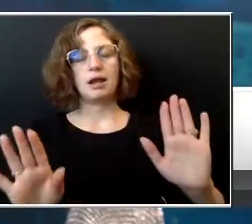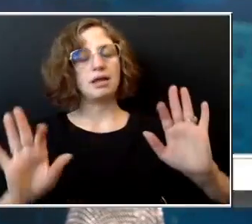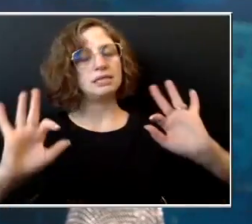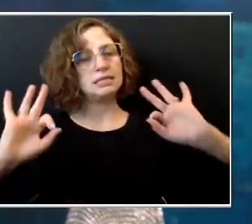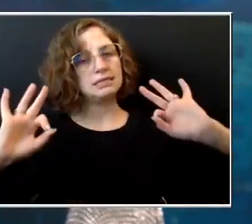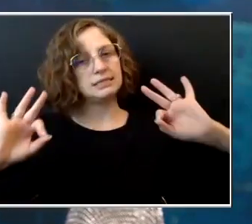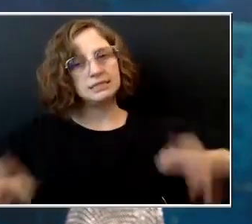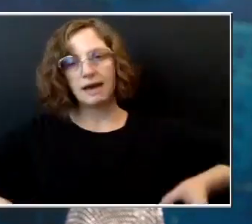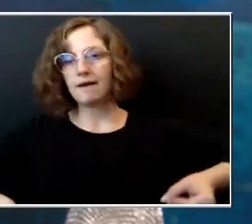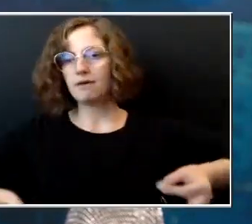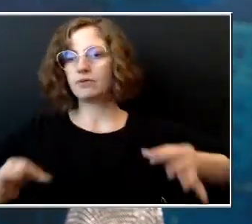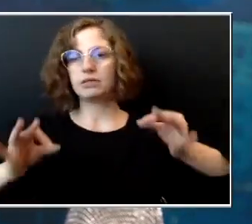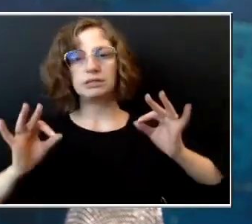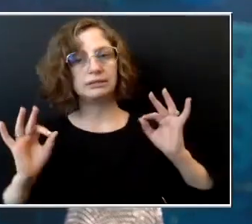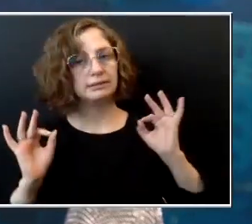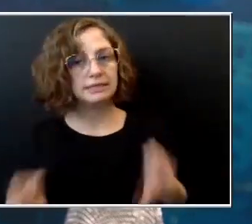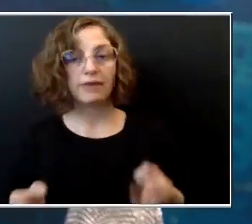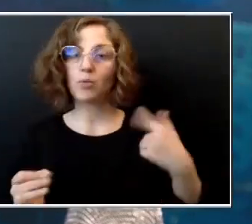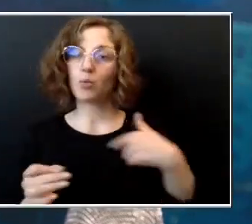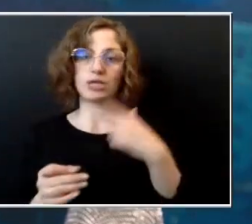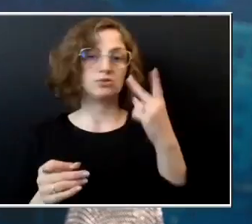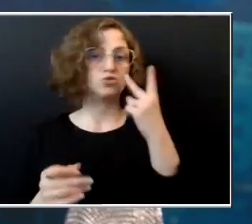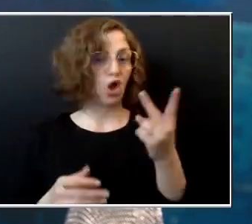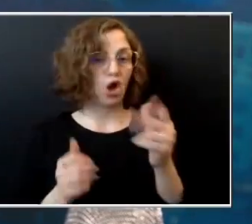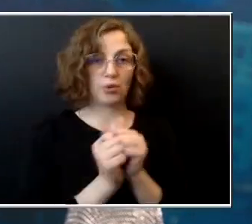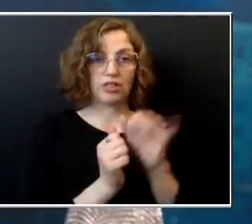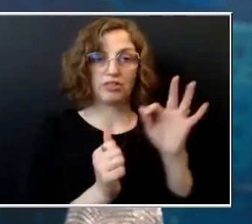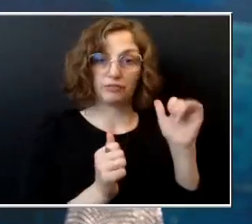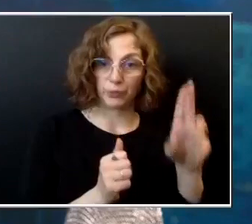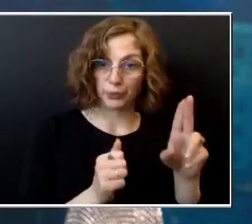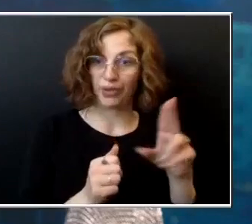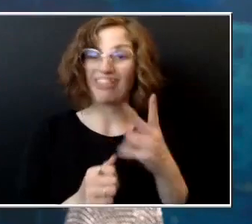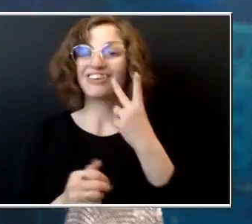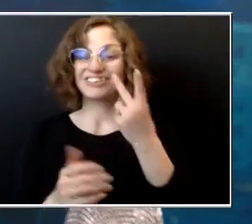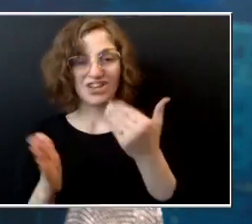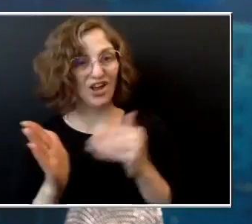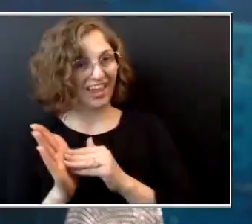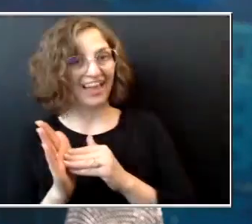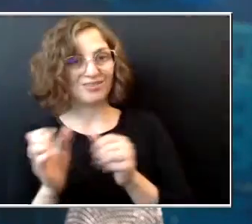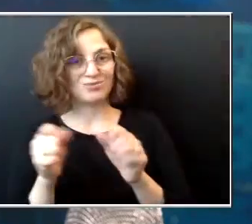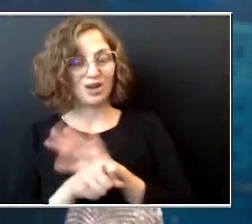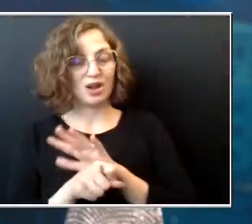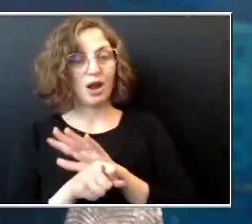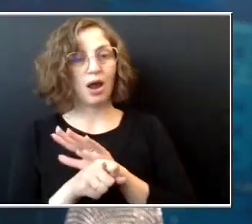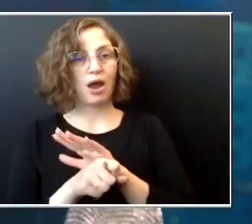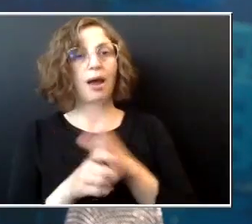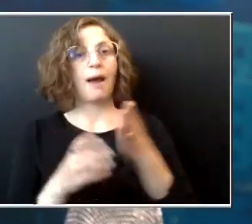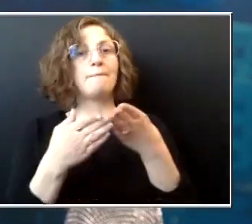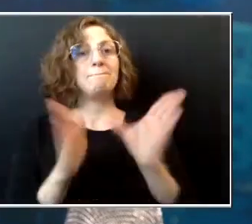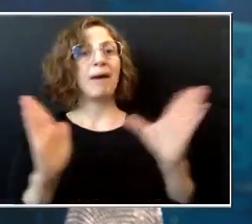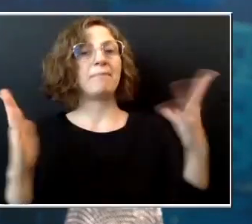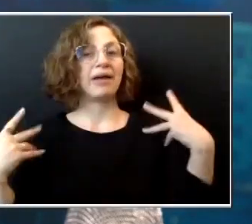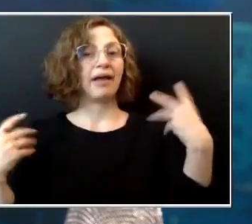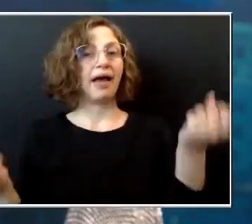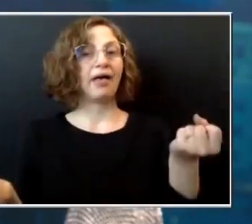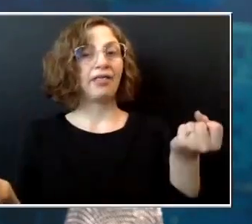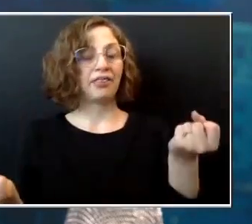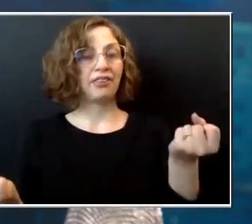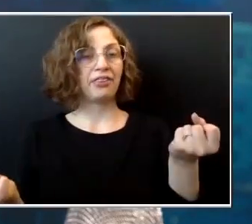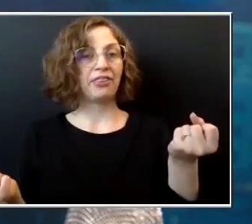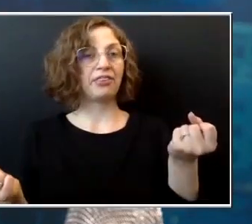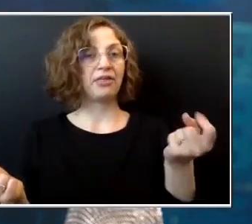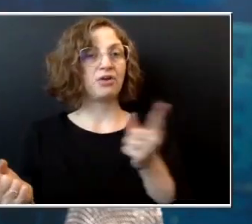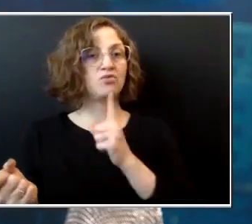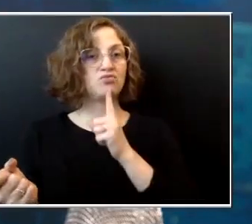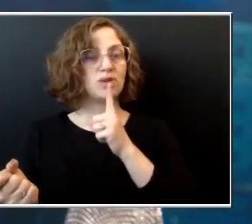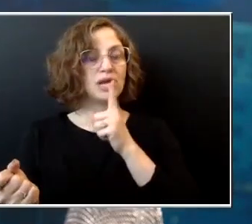influenza pandemic, we saw it again, that public health measures bent the curve and blunted the impact of not only death